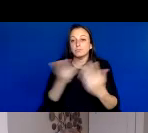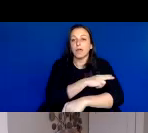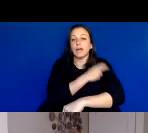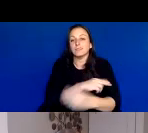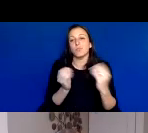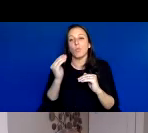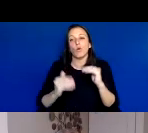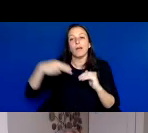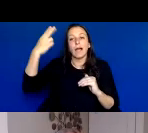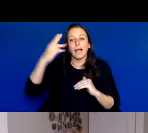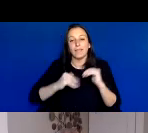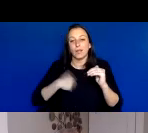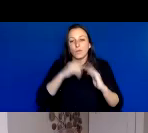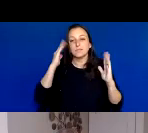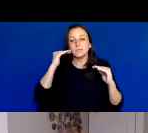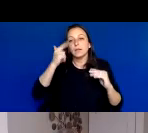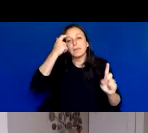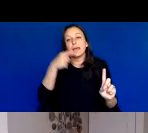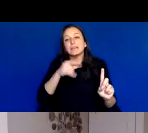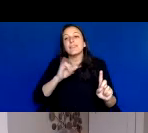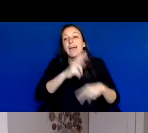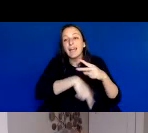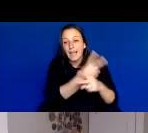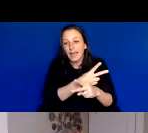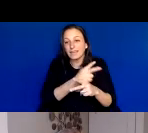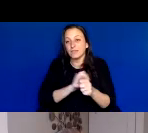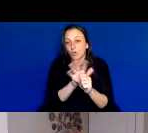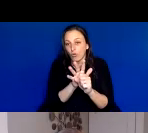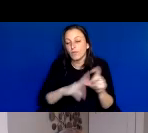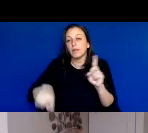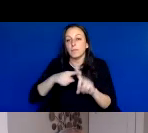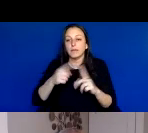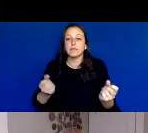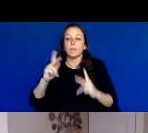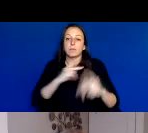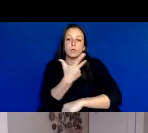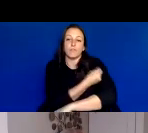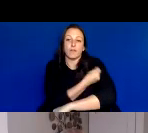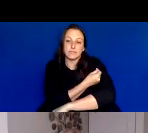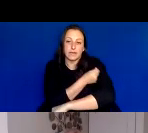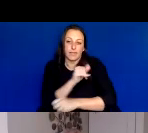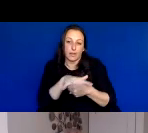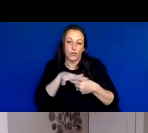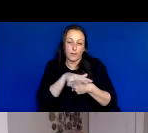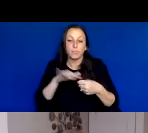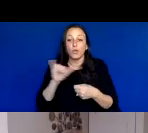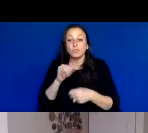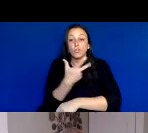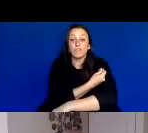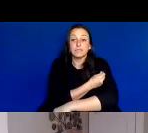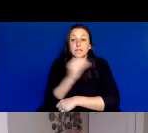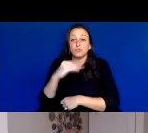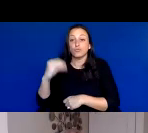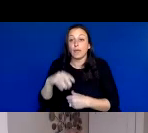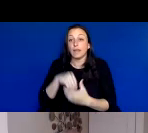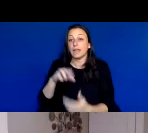amount of disease that they have and for the amount of vaccination that they have. Also, you'll note, though, that the vaccination rate in Mesa County is